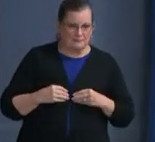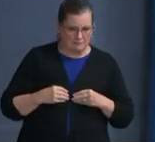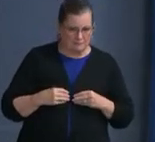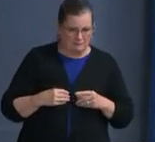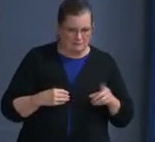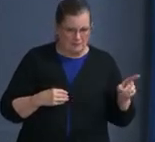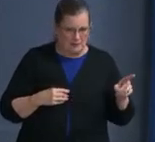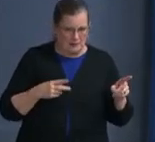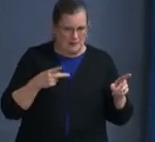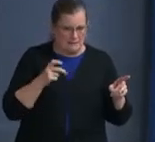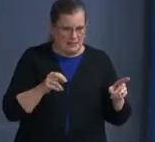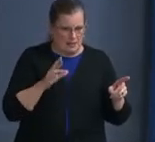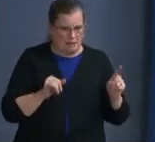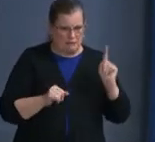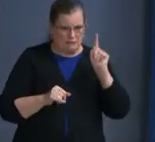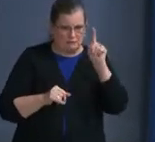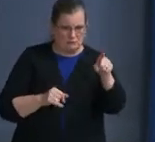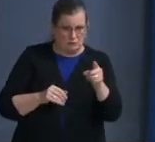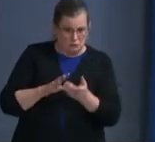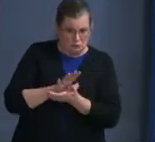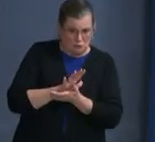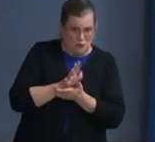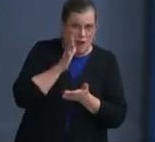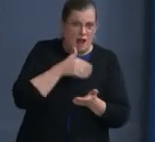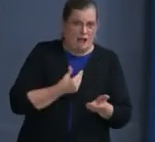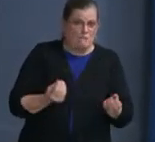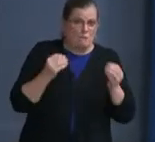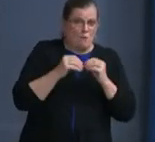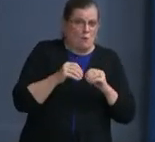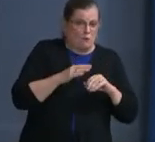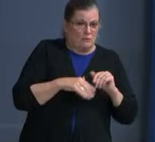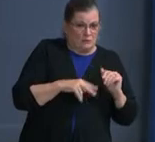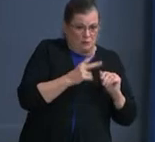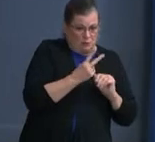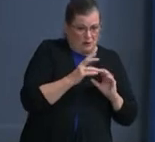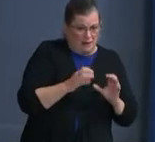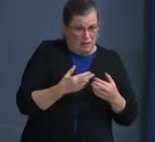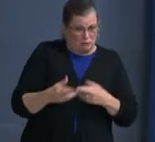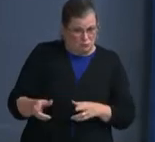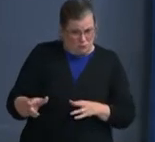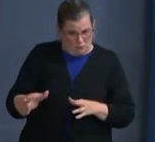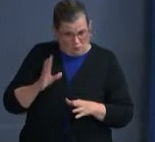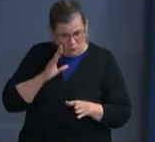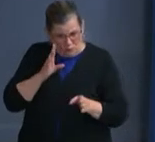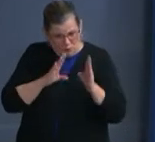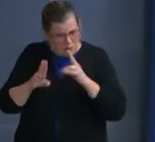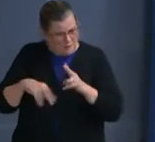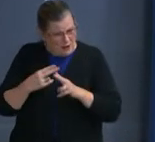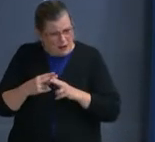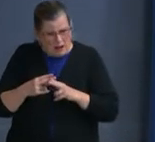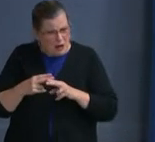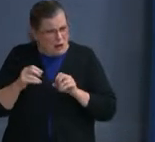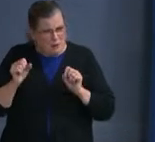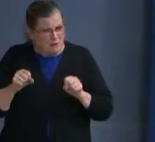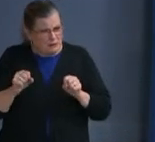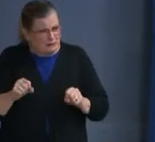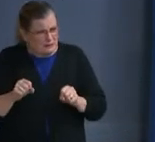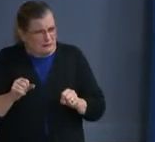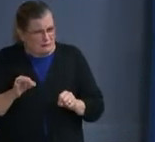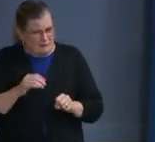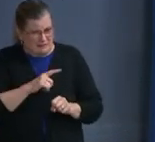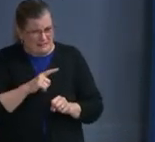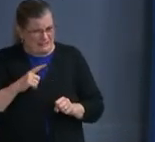school will they have more than 2 classrooms open at any school? And are you worried about a possible legislation impeding your